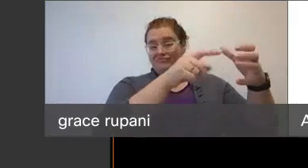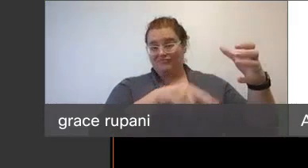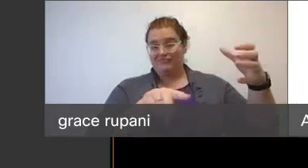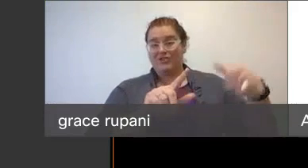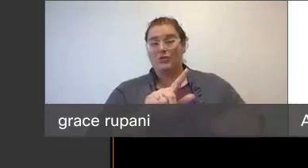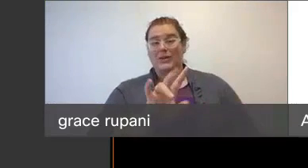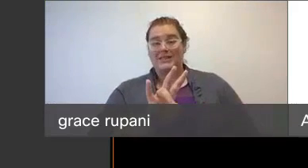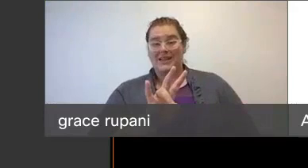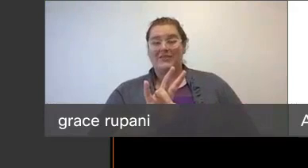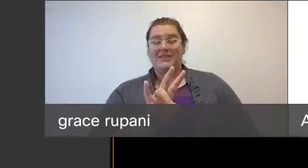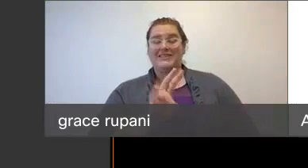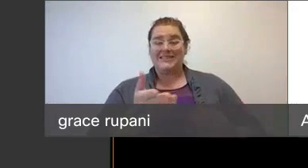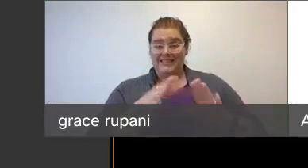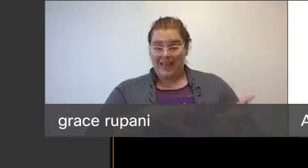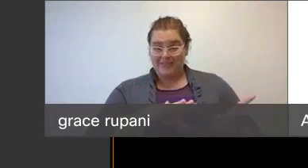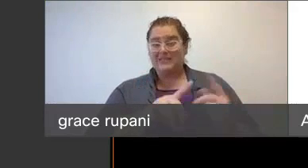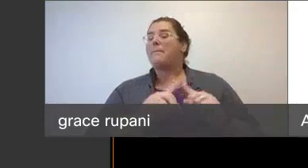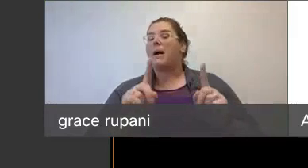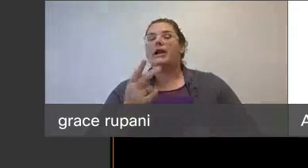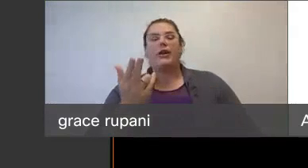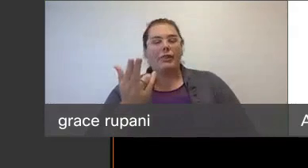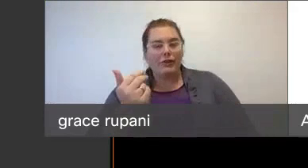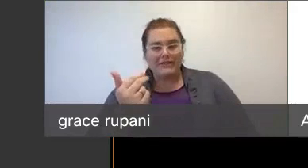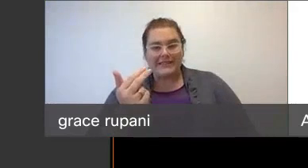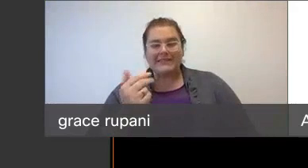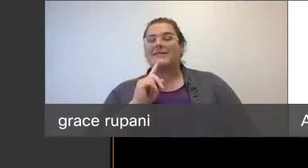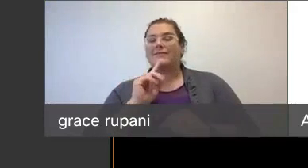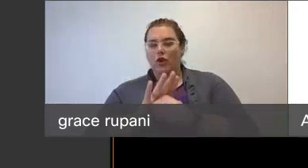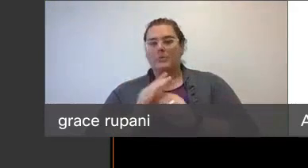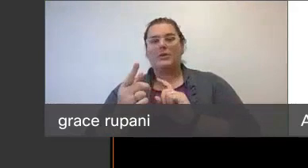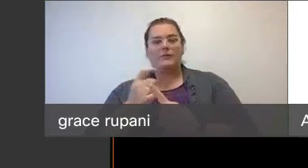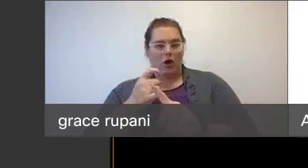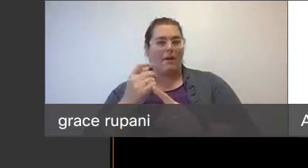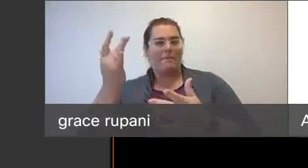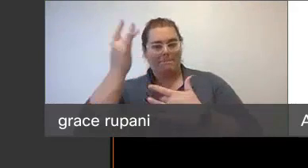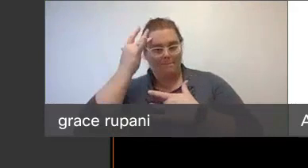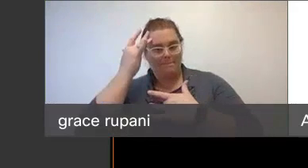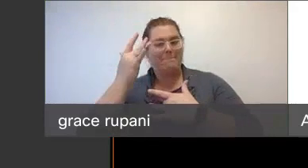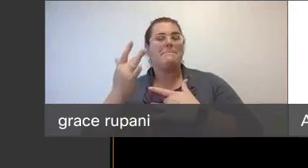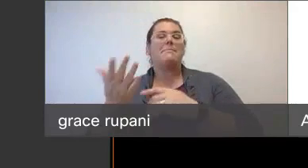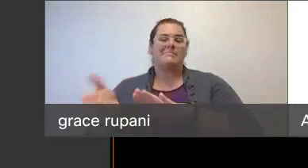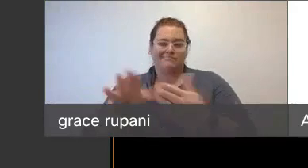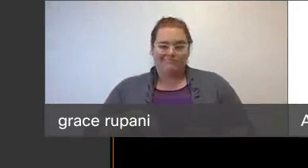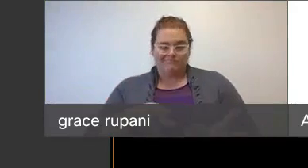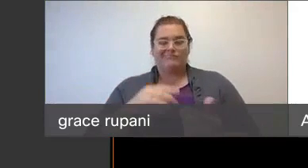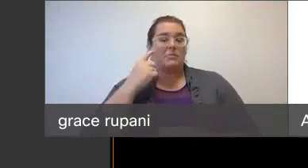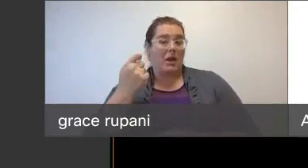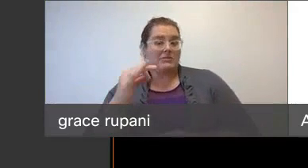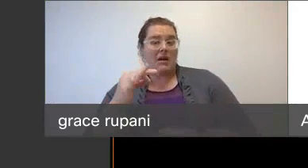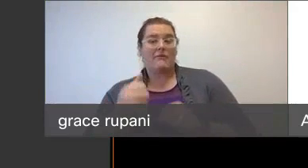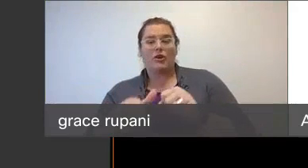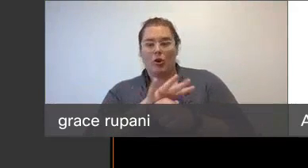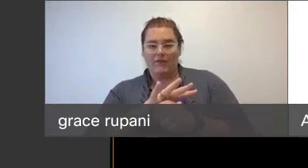as COVID deaths. That represents 11.4% of the people with COVID in ICFs who